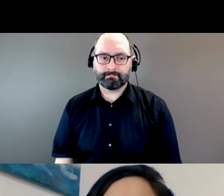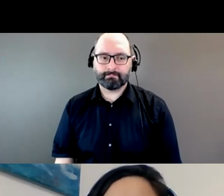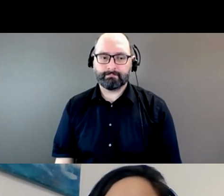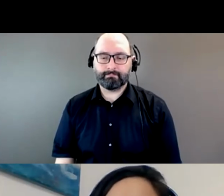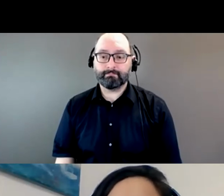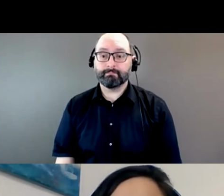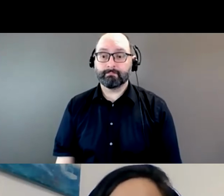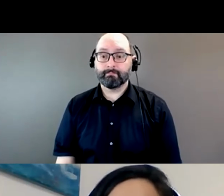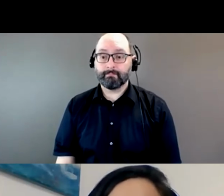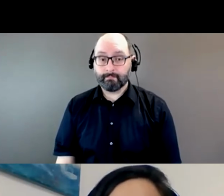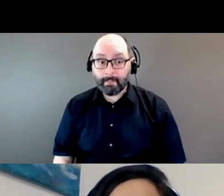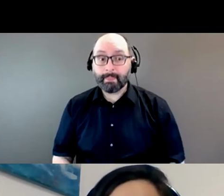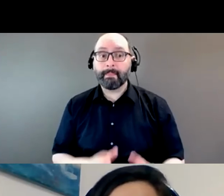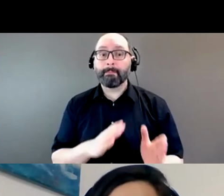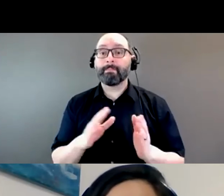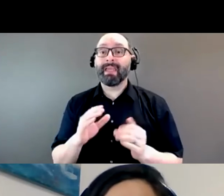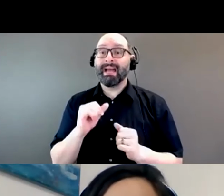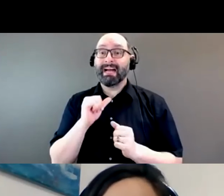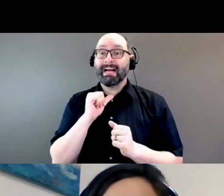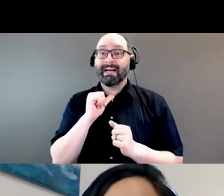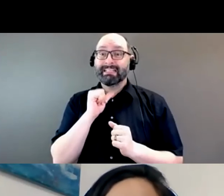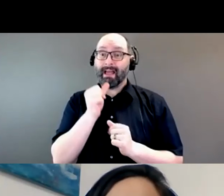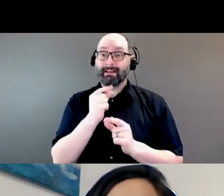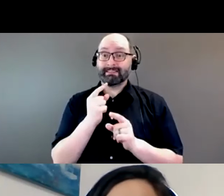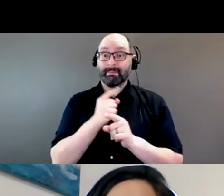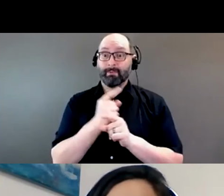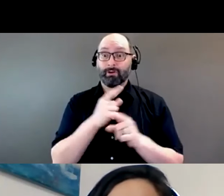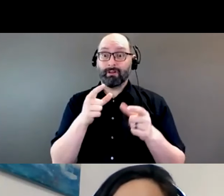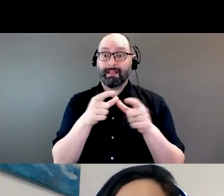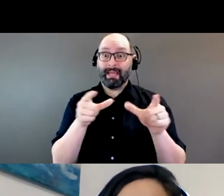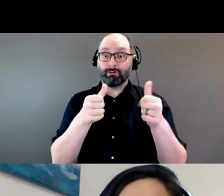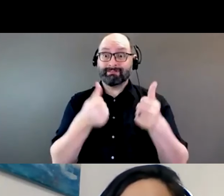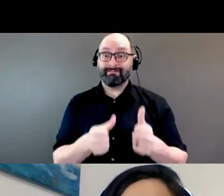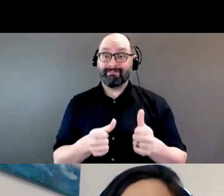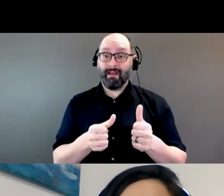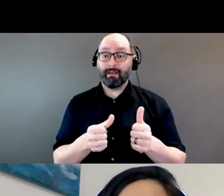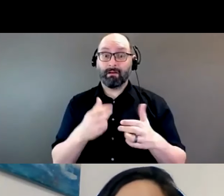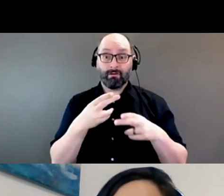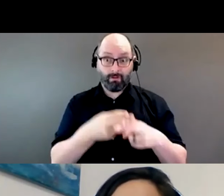This term for atypical decline in language is aphasia.